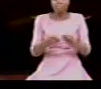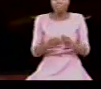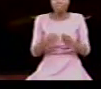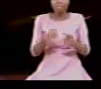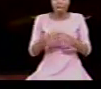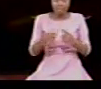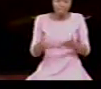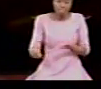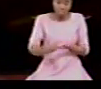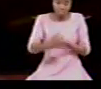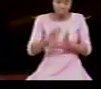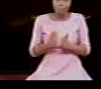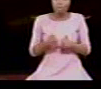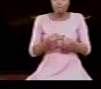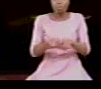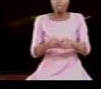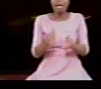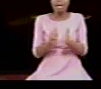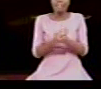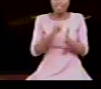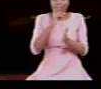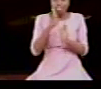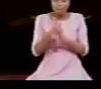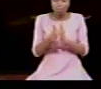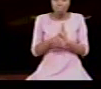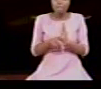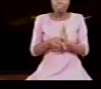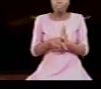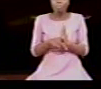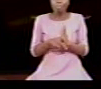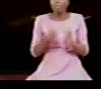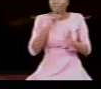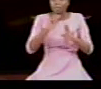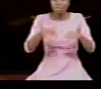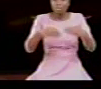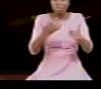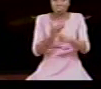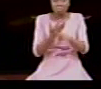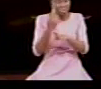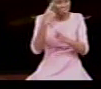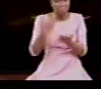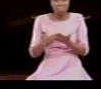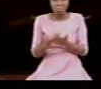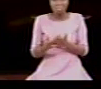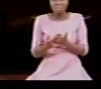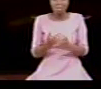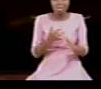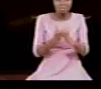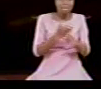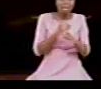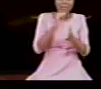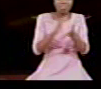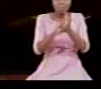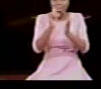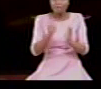also. That's the principle. Don't go begging for money. Don't go begging unbelievers for